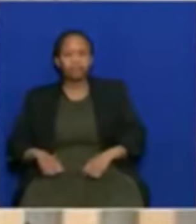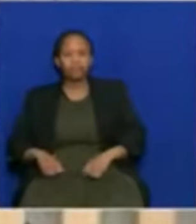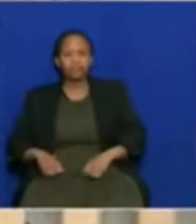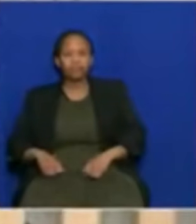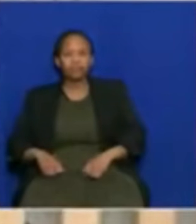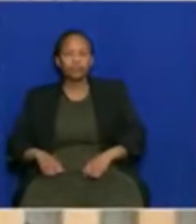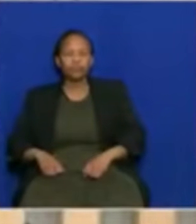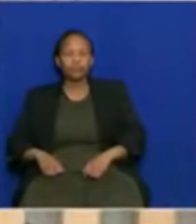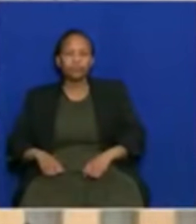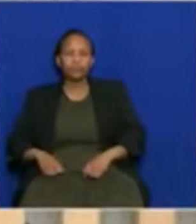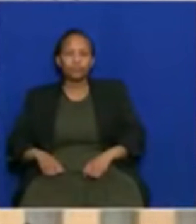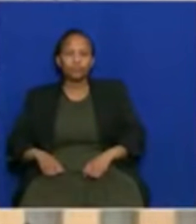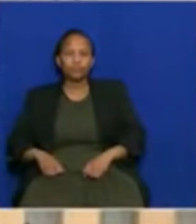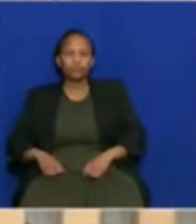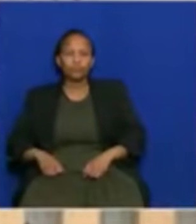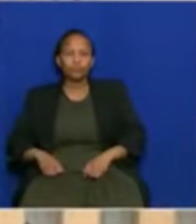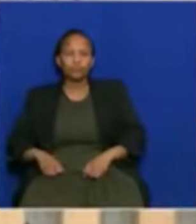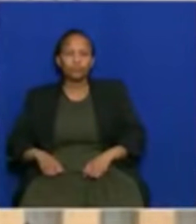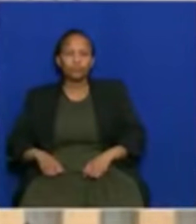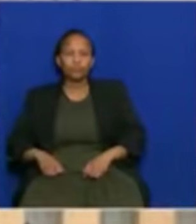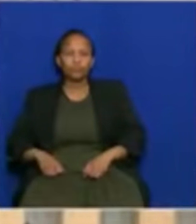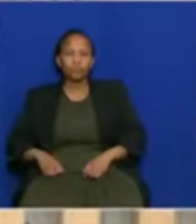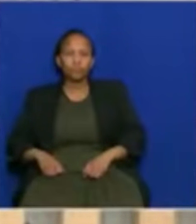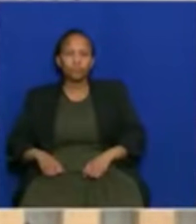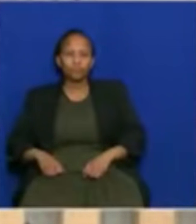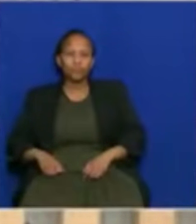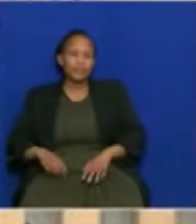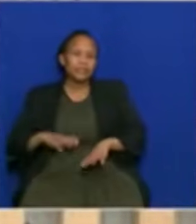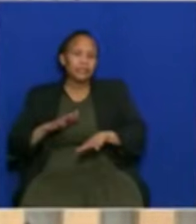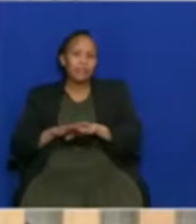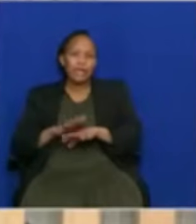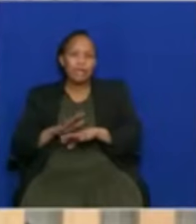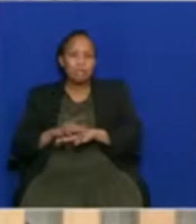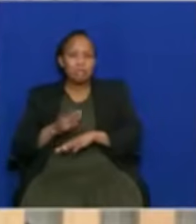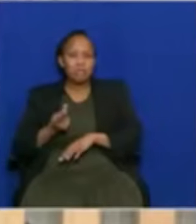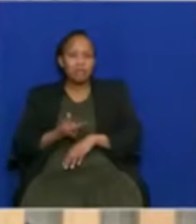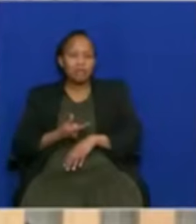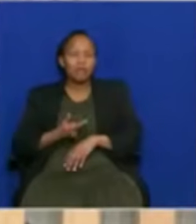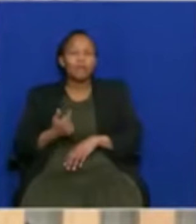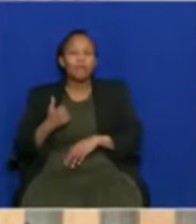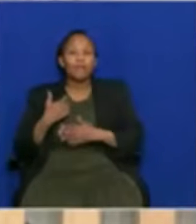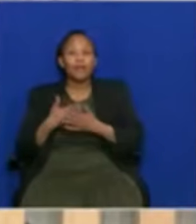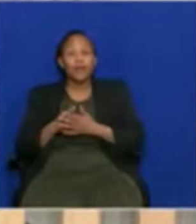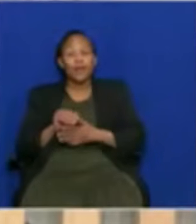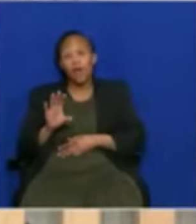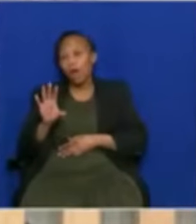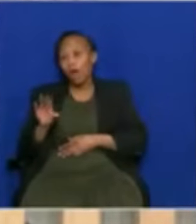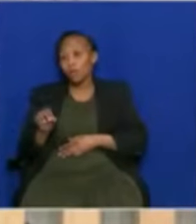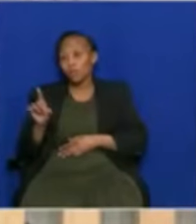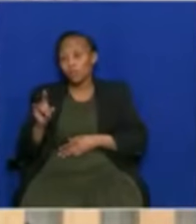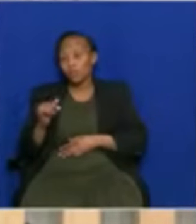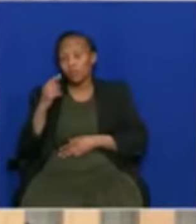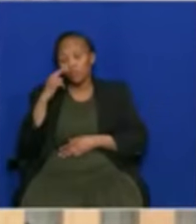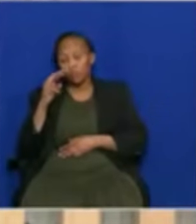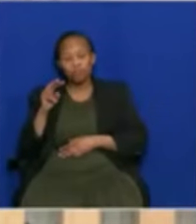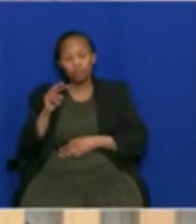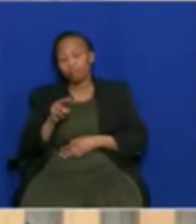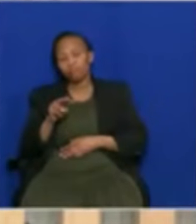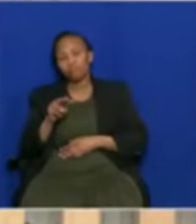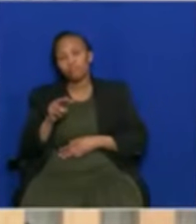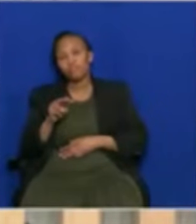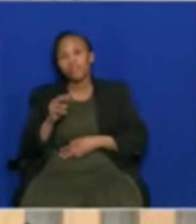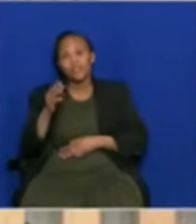Because of time constraints, may I ask you either to cast your eye on that and tell the